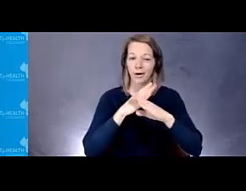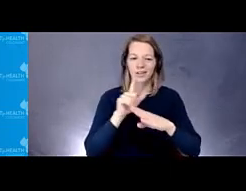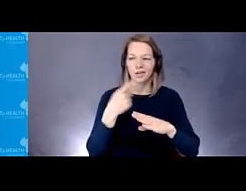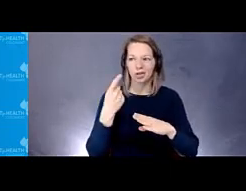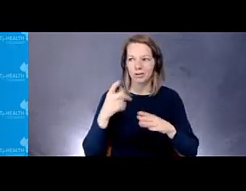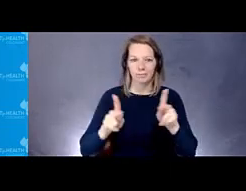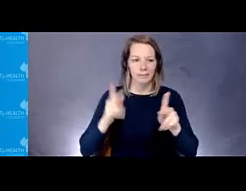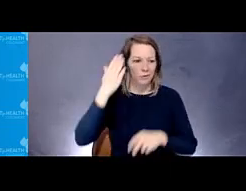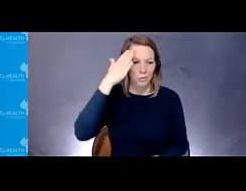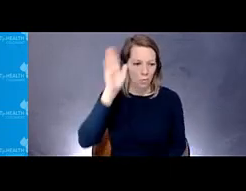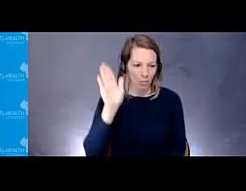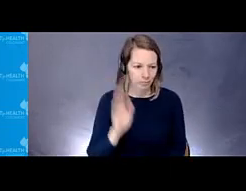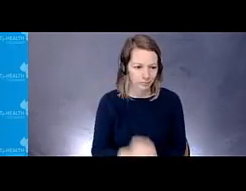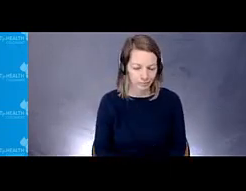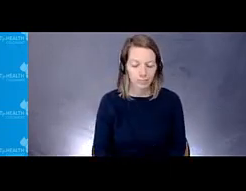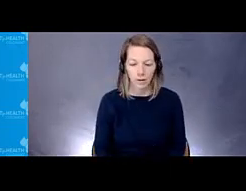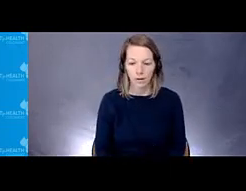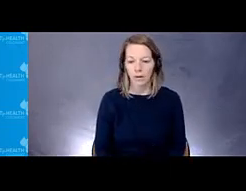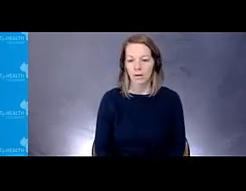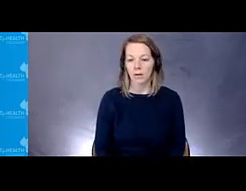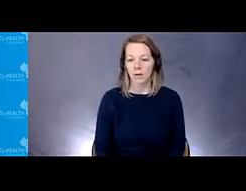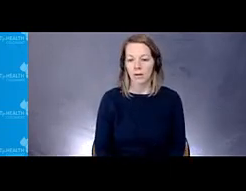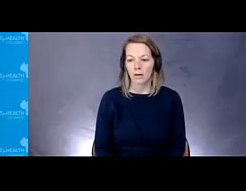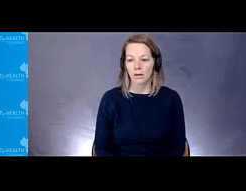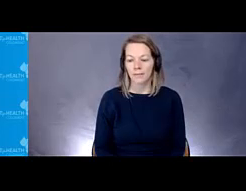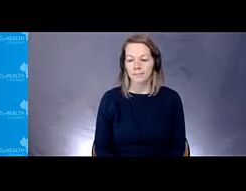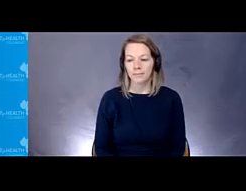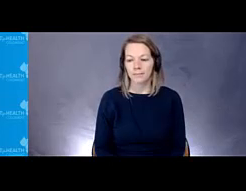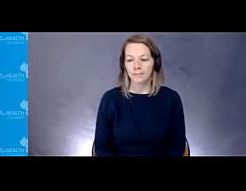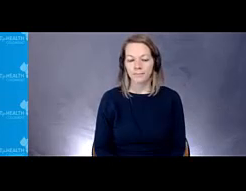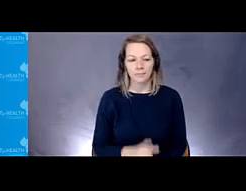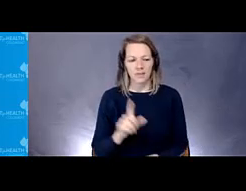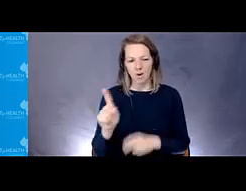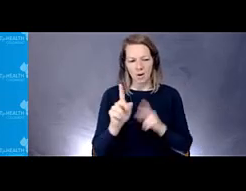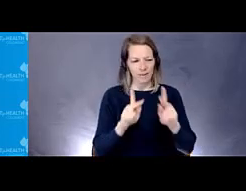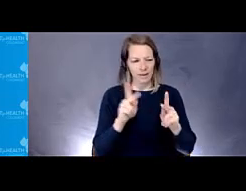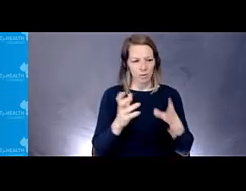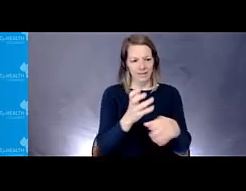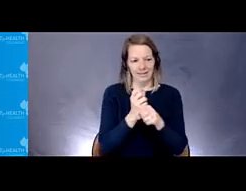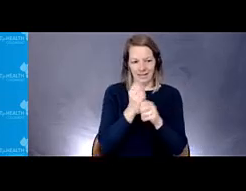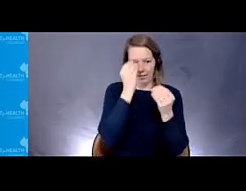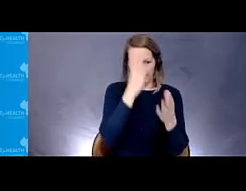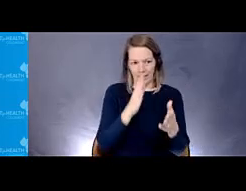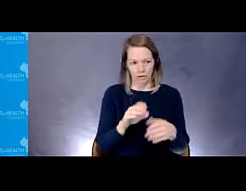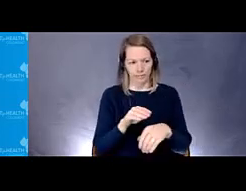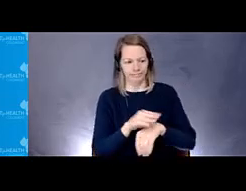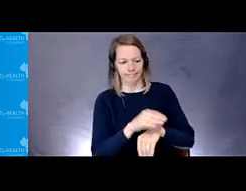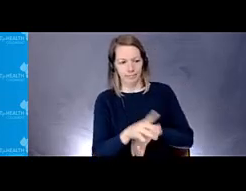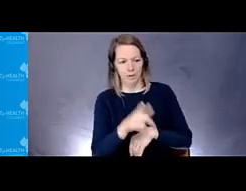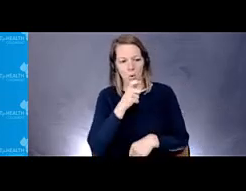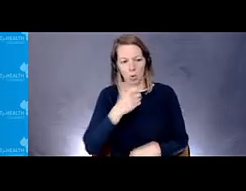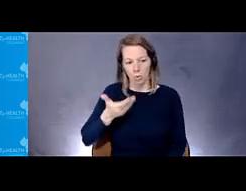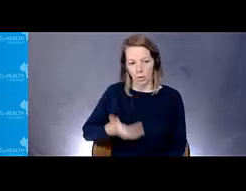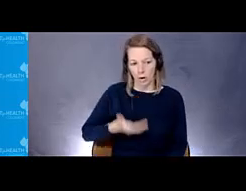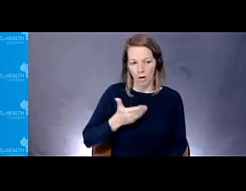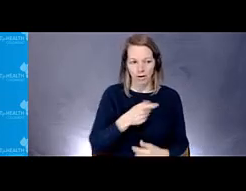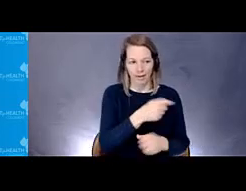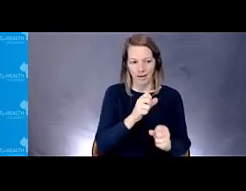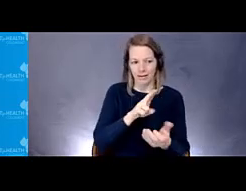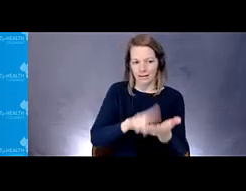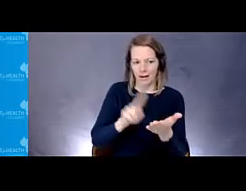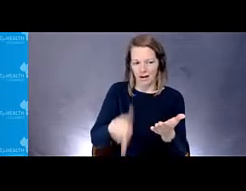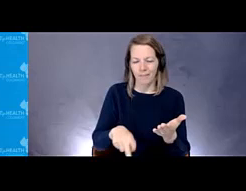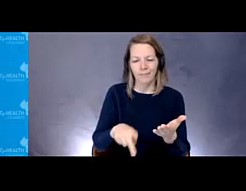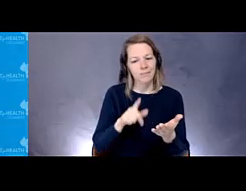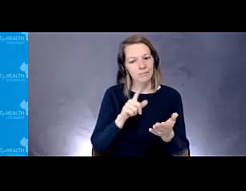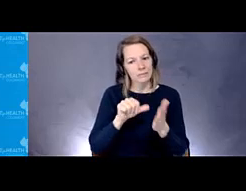awareness. So where people can receive information about us and make sure that they understand who we are and how they can enroll through us, that's going